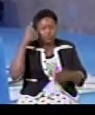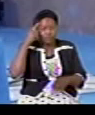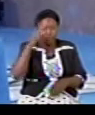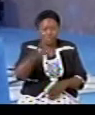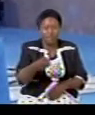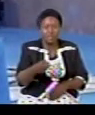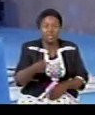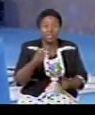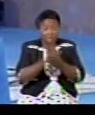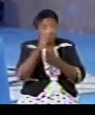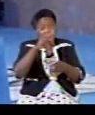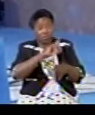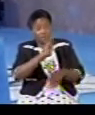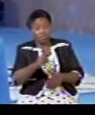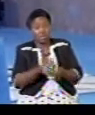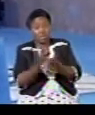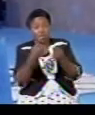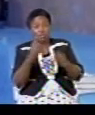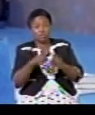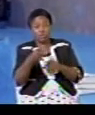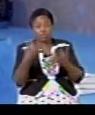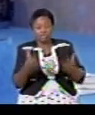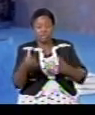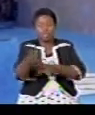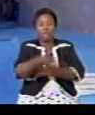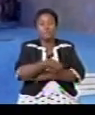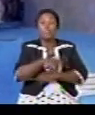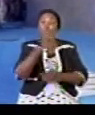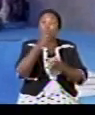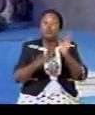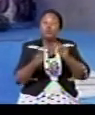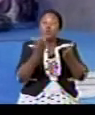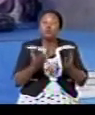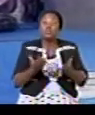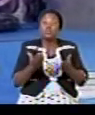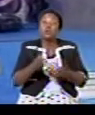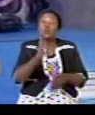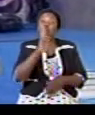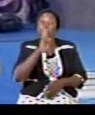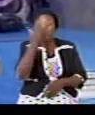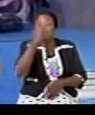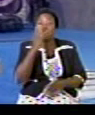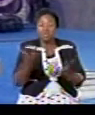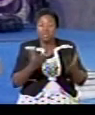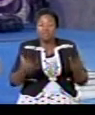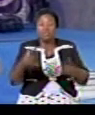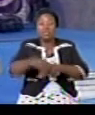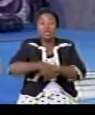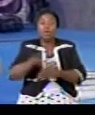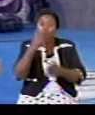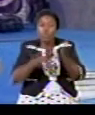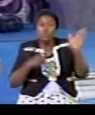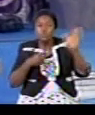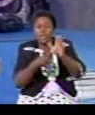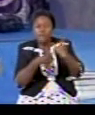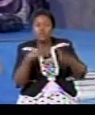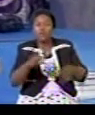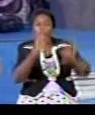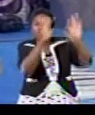the question coming to you today. What do you want? Why are you here tonight? What manifestation of